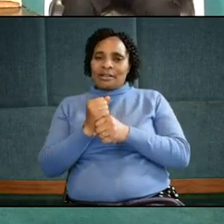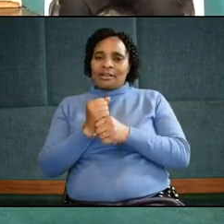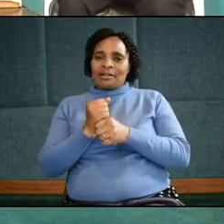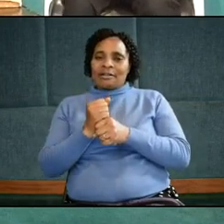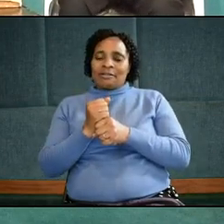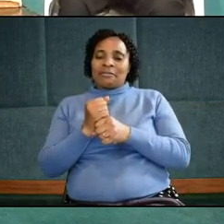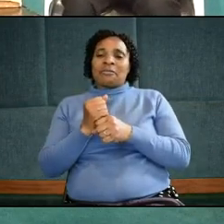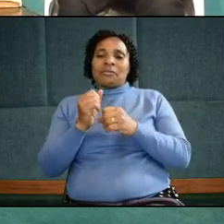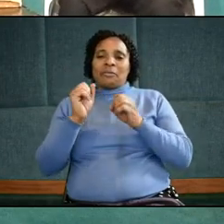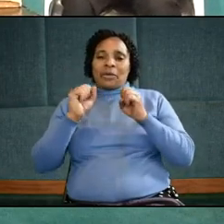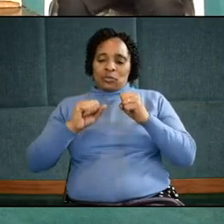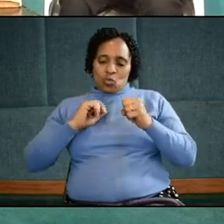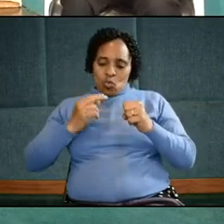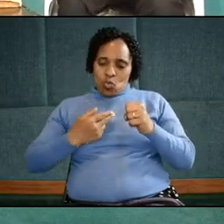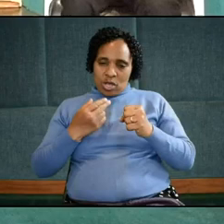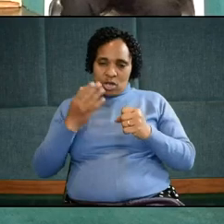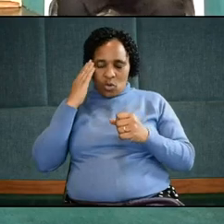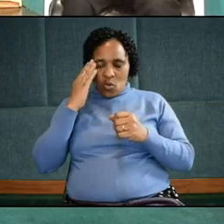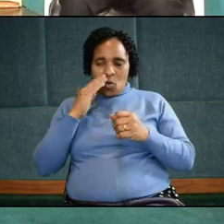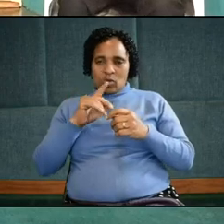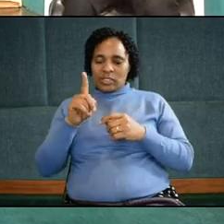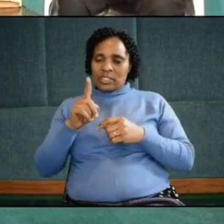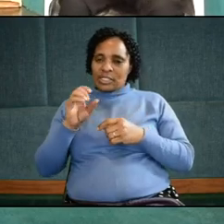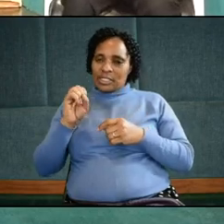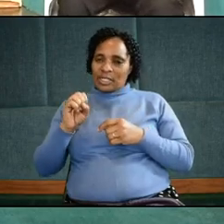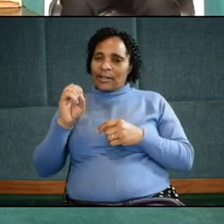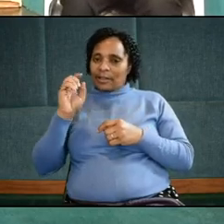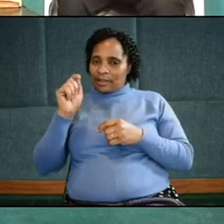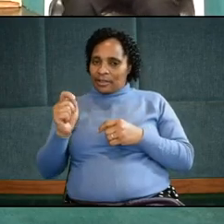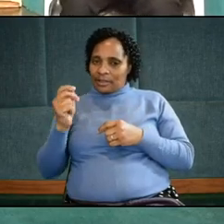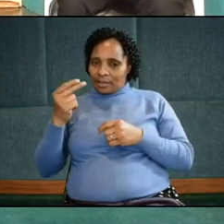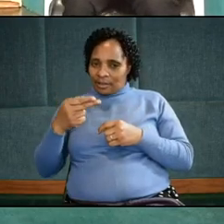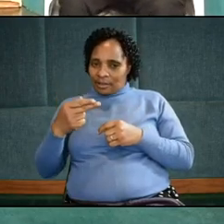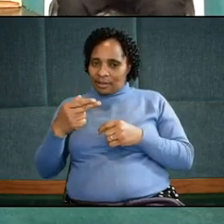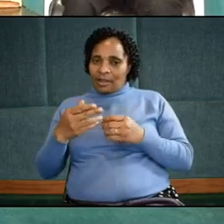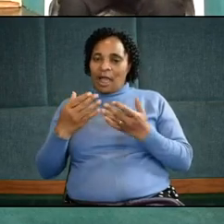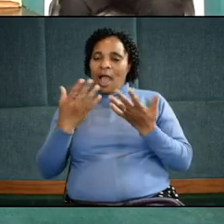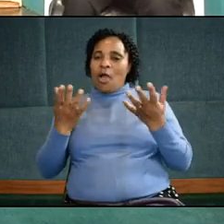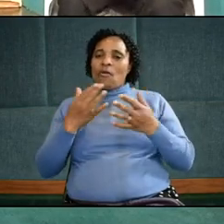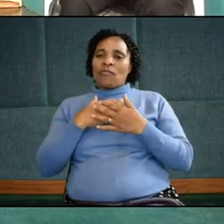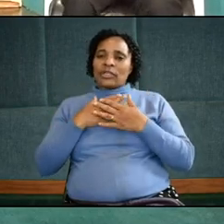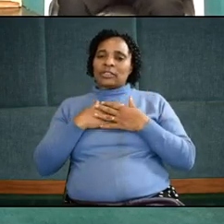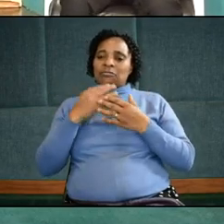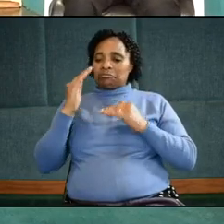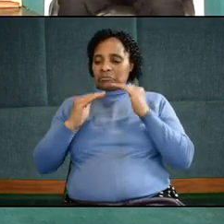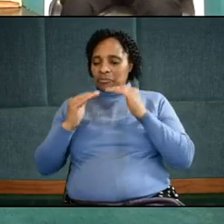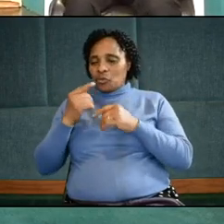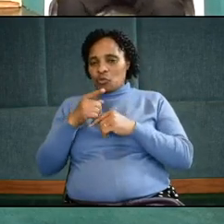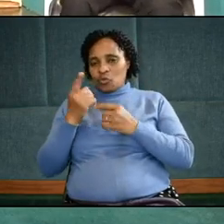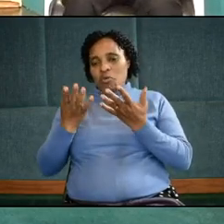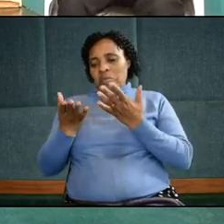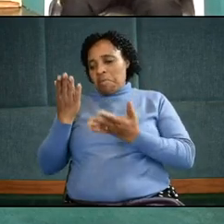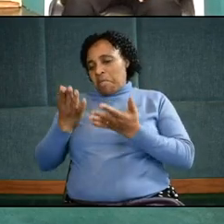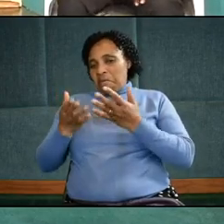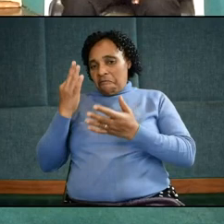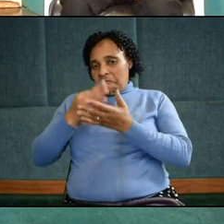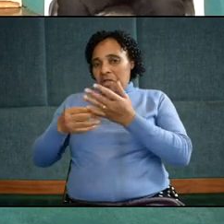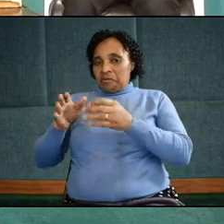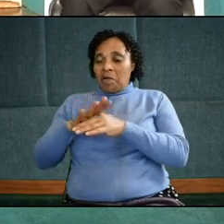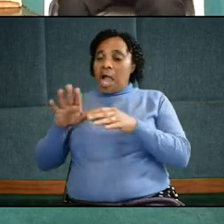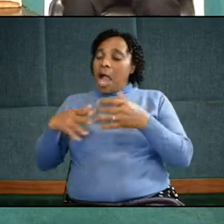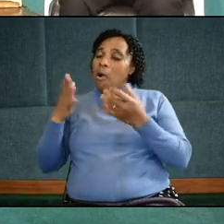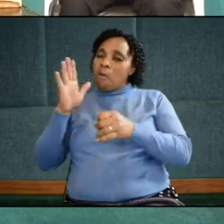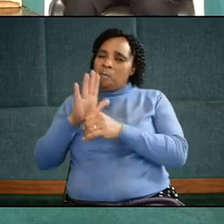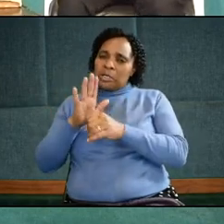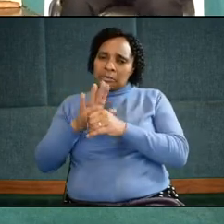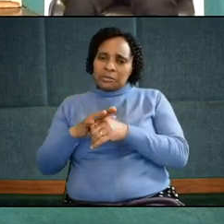know. Yeah. All right. Seth, how would your friends rate you on a scale of 1 to 10? On being faithful to God, how much